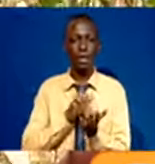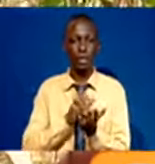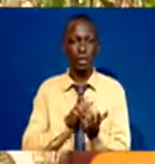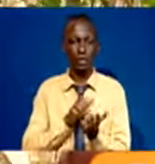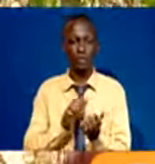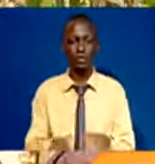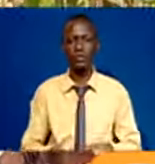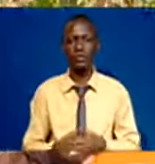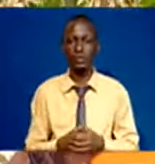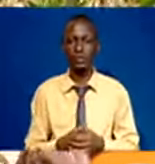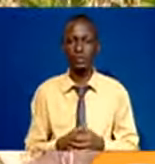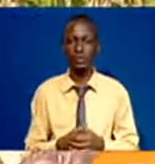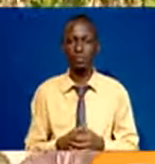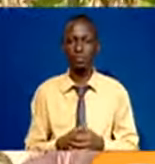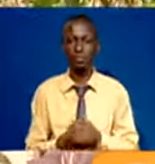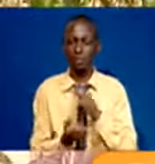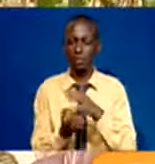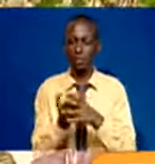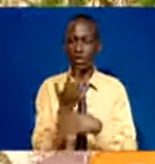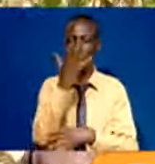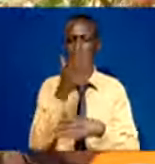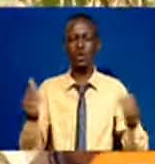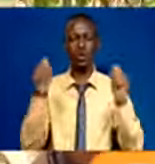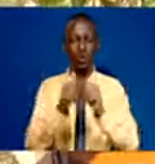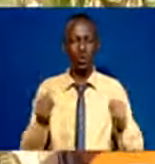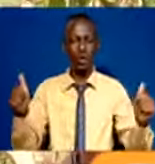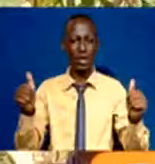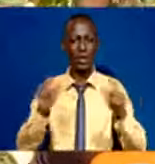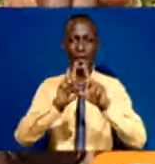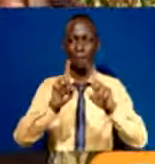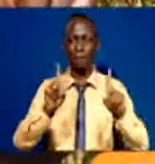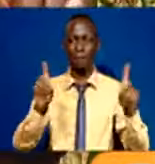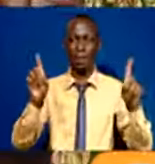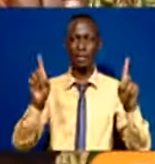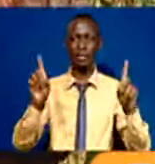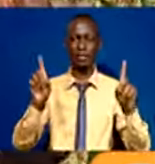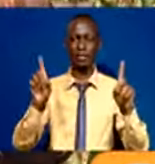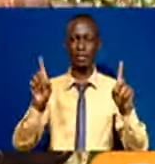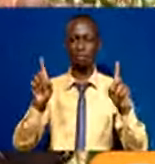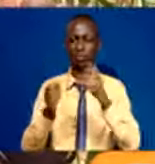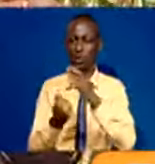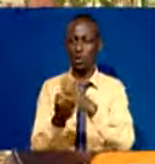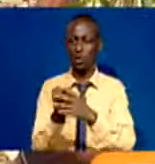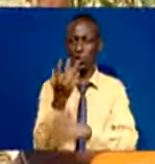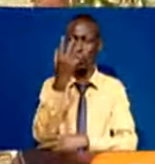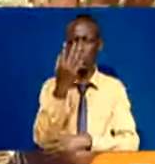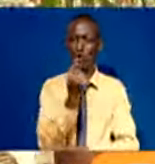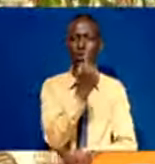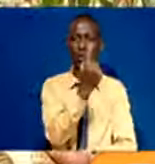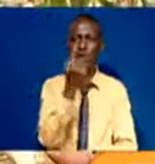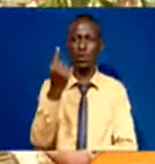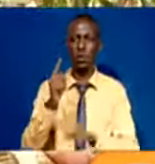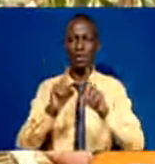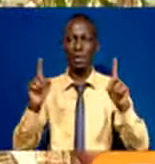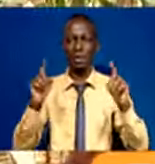kikamba. Hii inafanya mzuri sana. Isipokuwa, ukiangalia inazaa moja moja, lakini ni